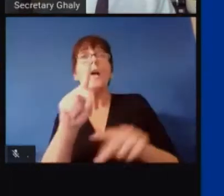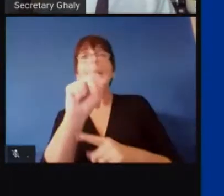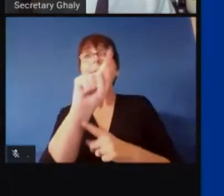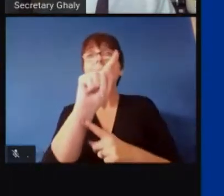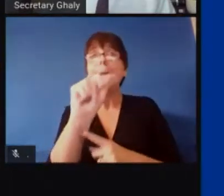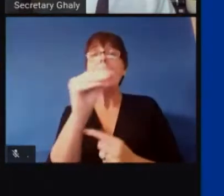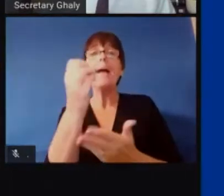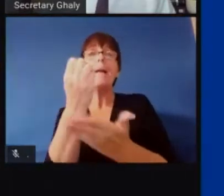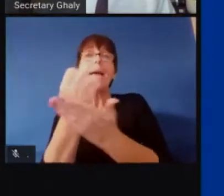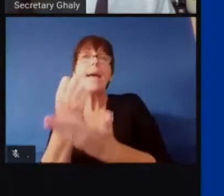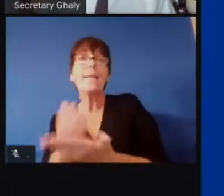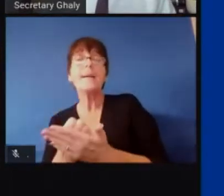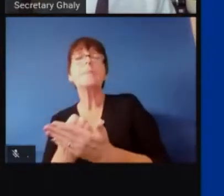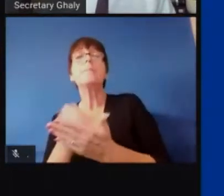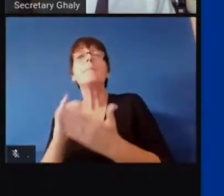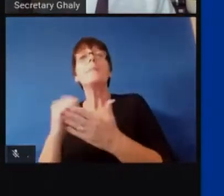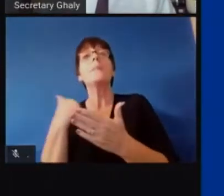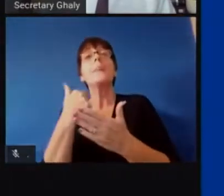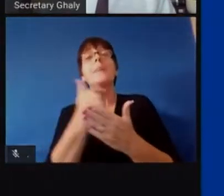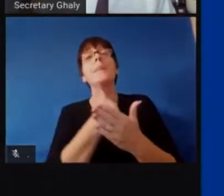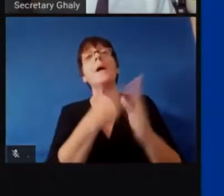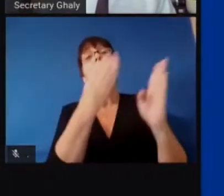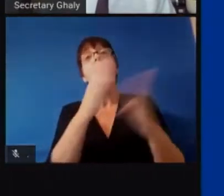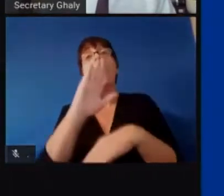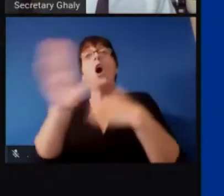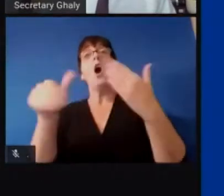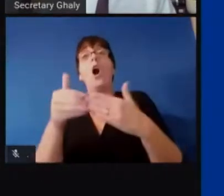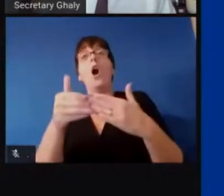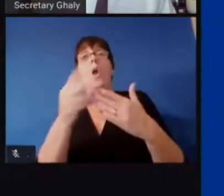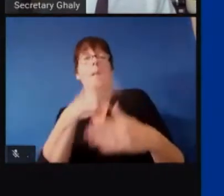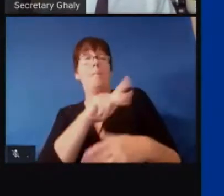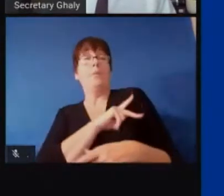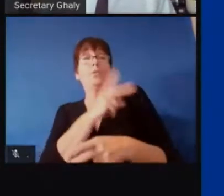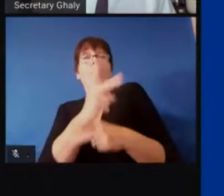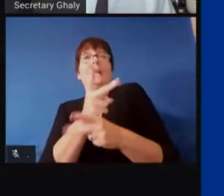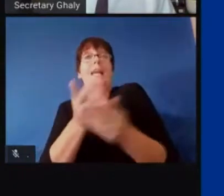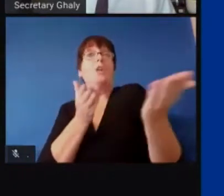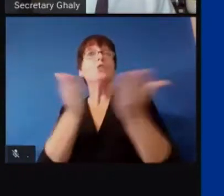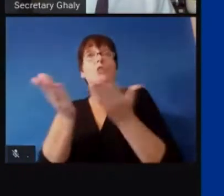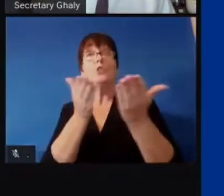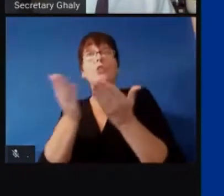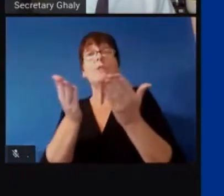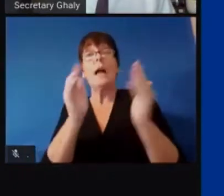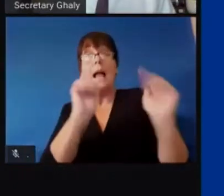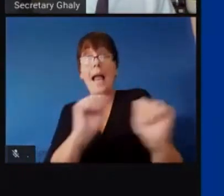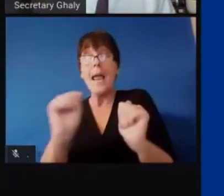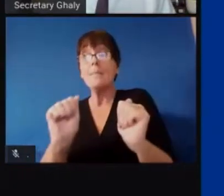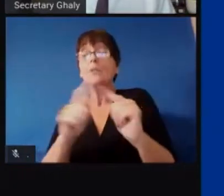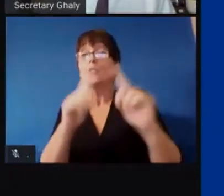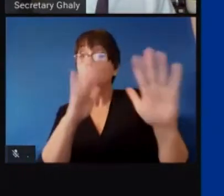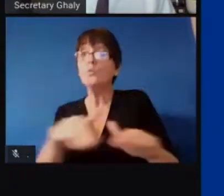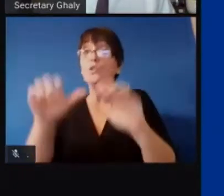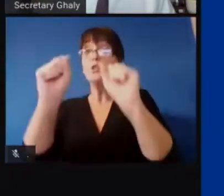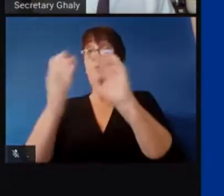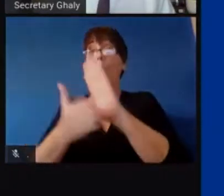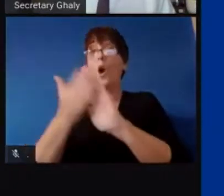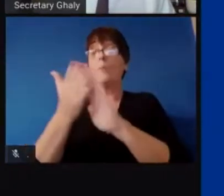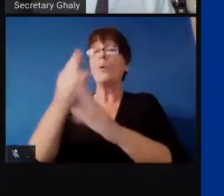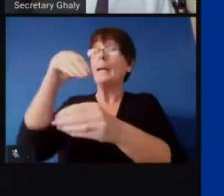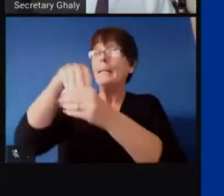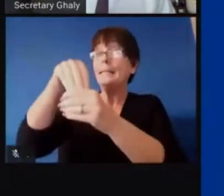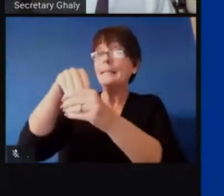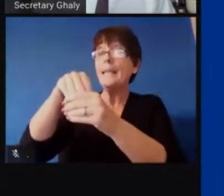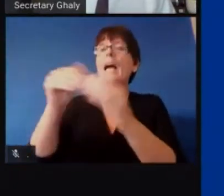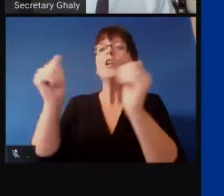evidence, that we're moving all personal care services able to resume operations indoors with